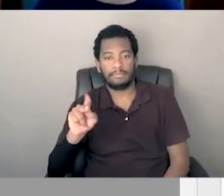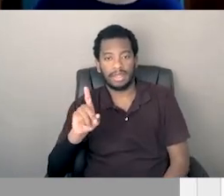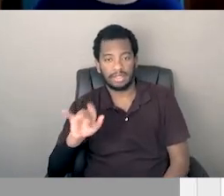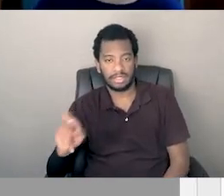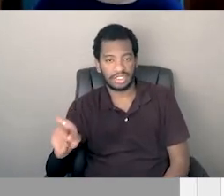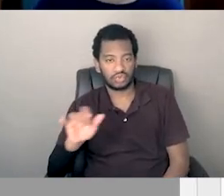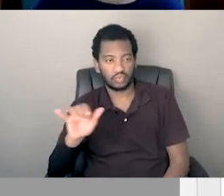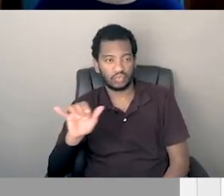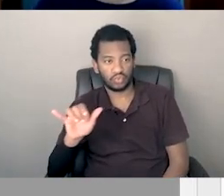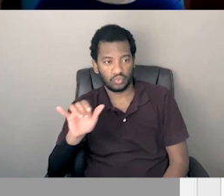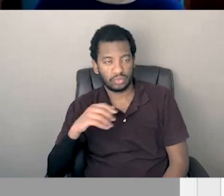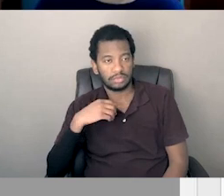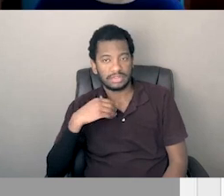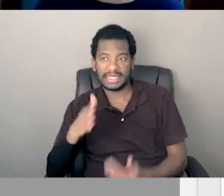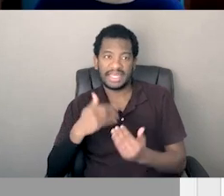principles.